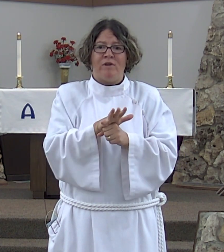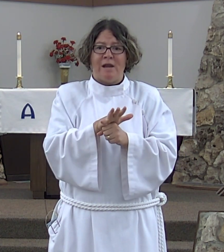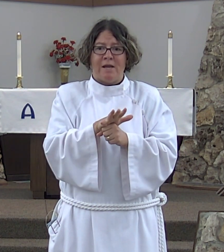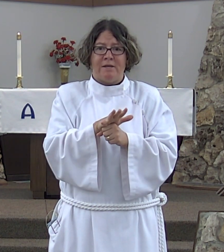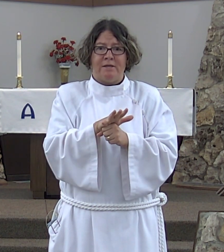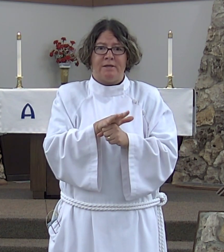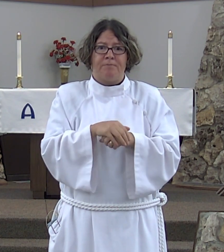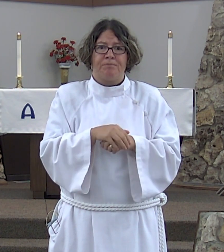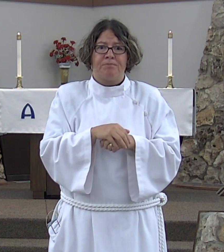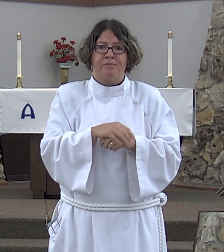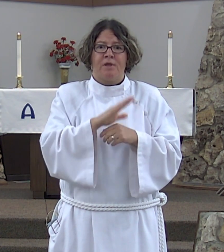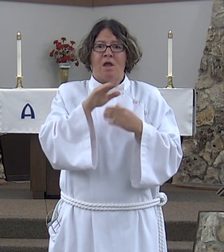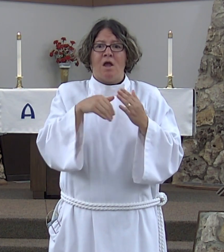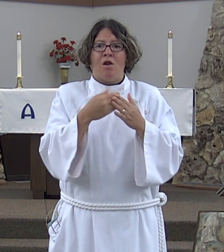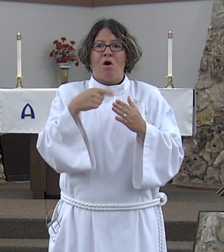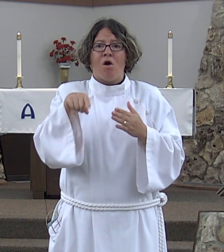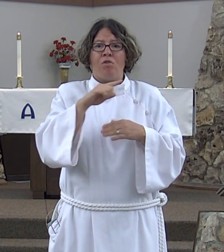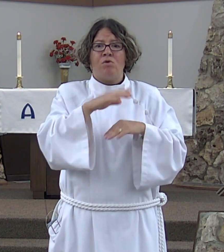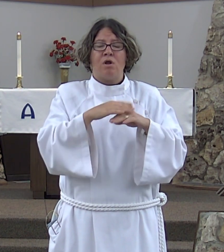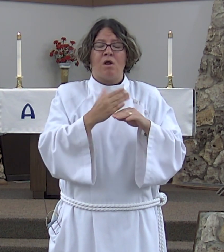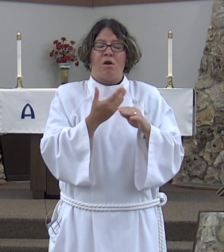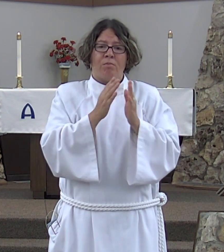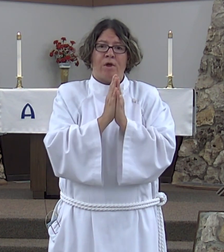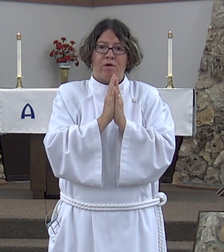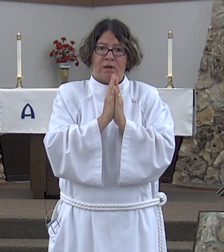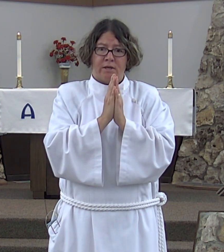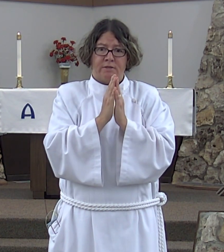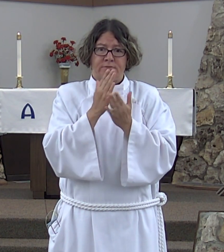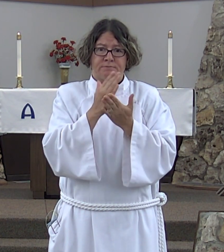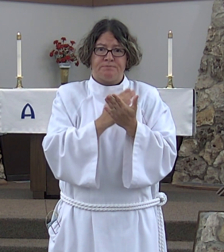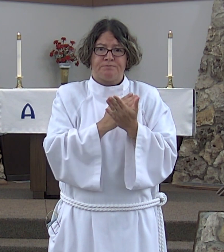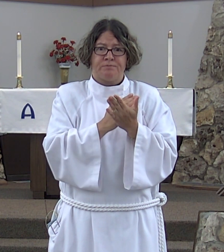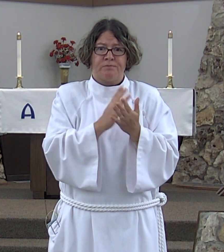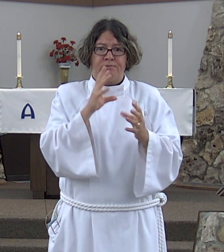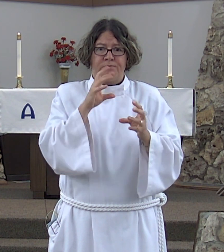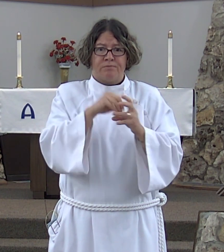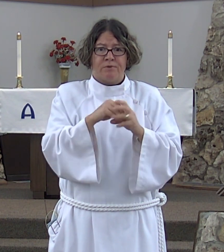from COVID-19 and all those on our prayer list.